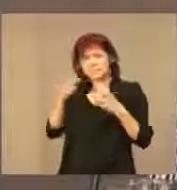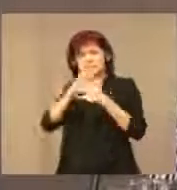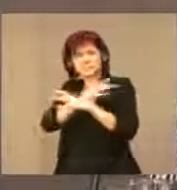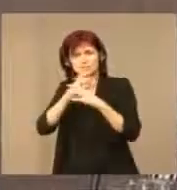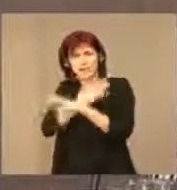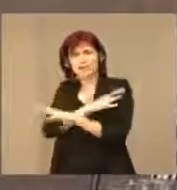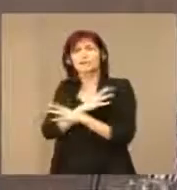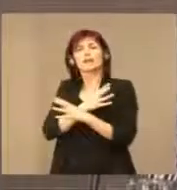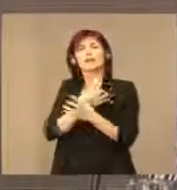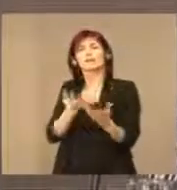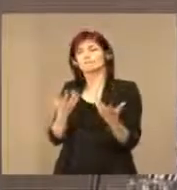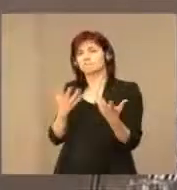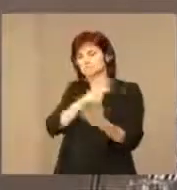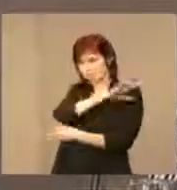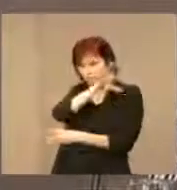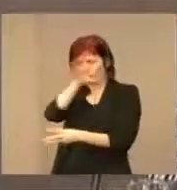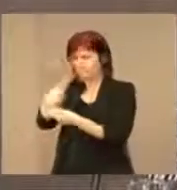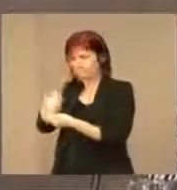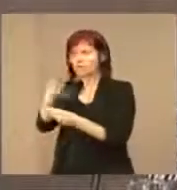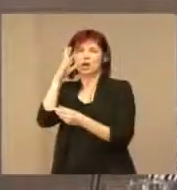from your consultation process.